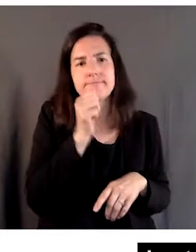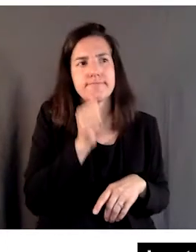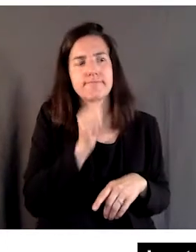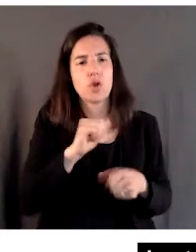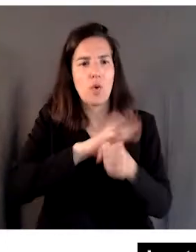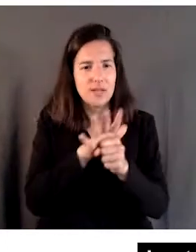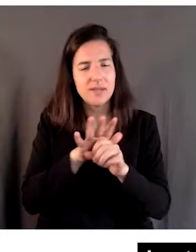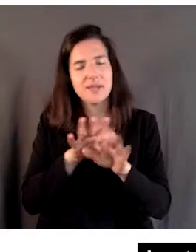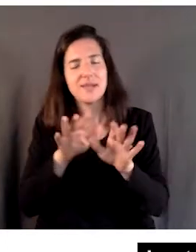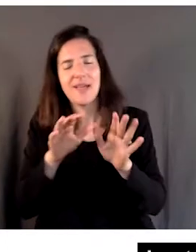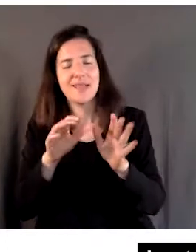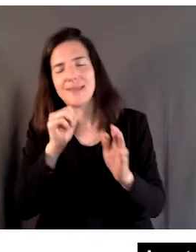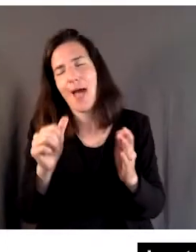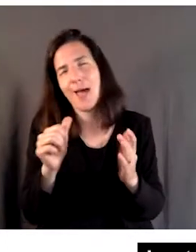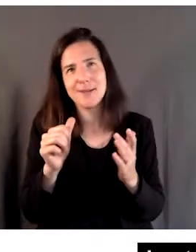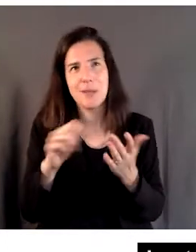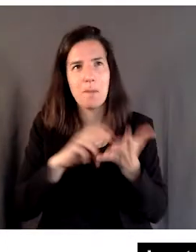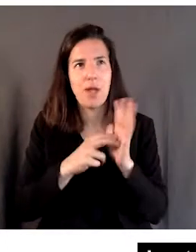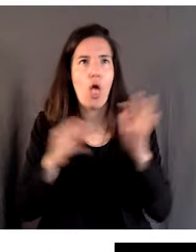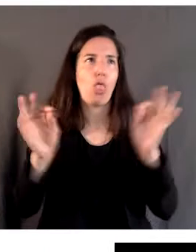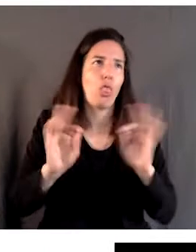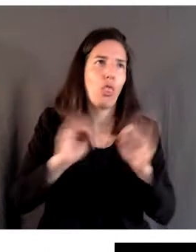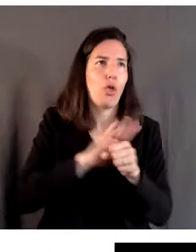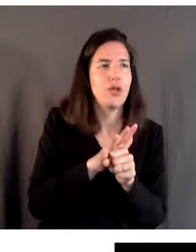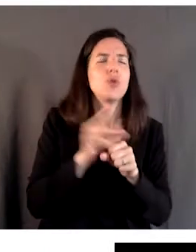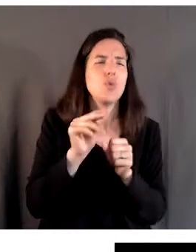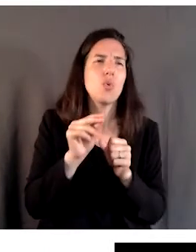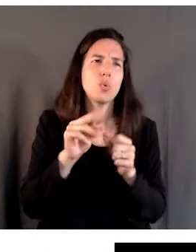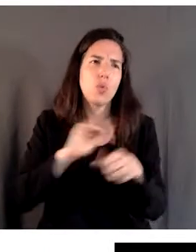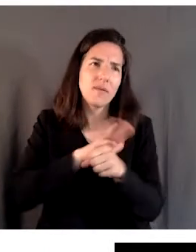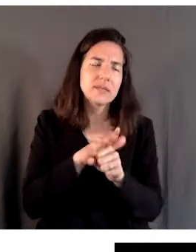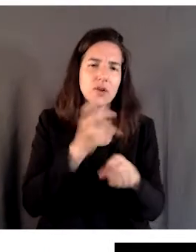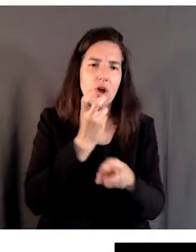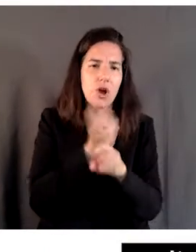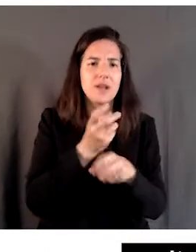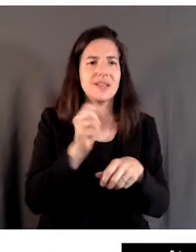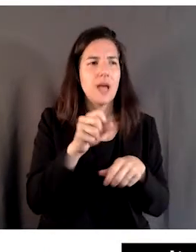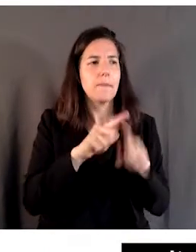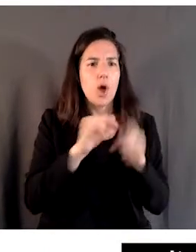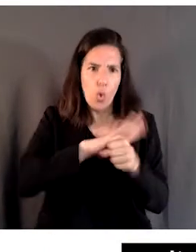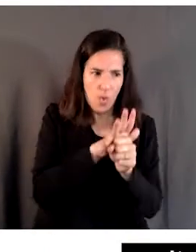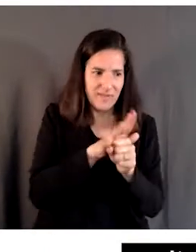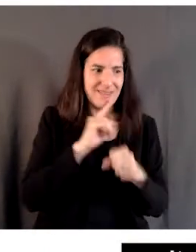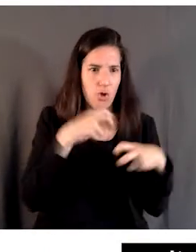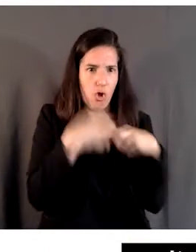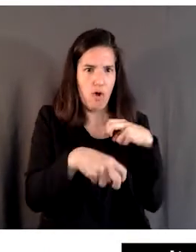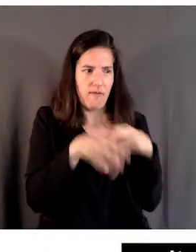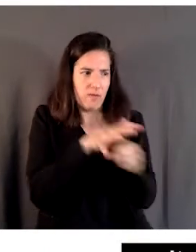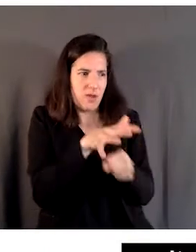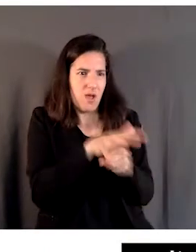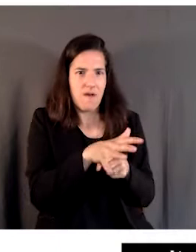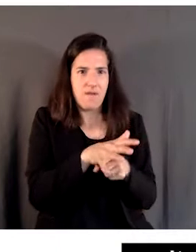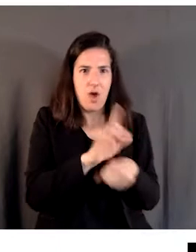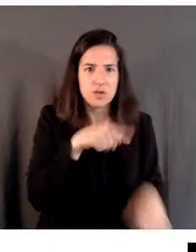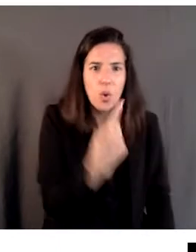just because COVID-19 is difficult, but a white person who is dealing with COVID-19 is difficult on its own. And we know that. We could